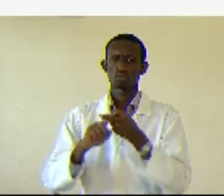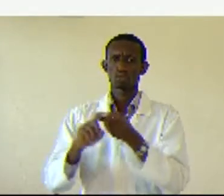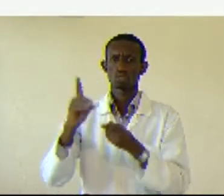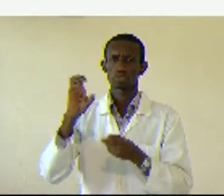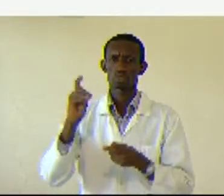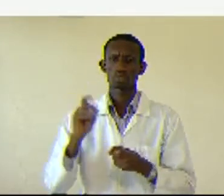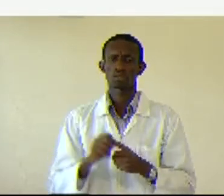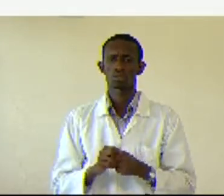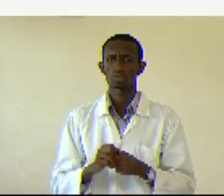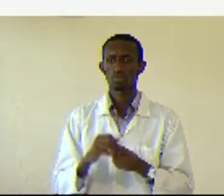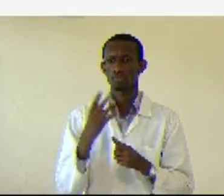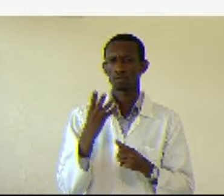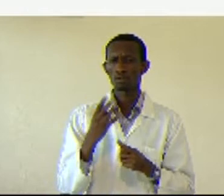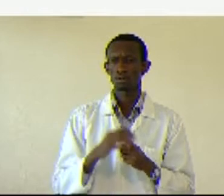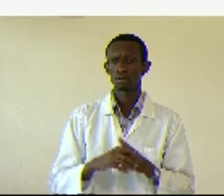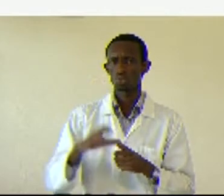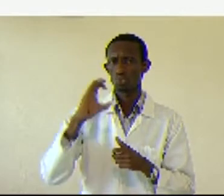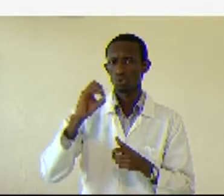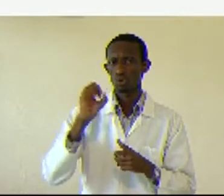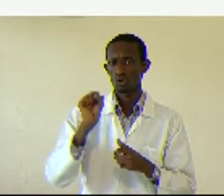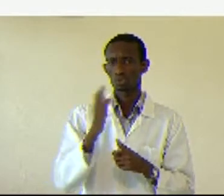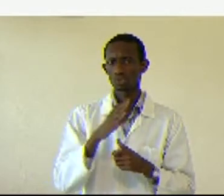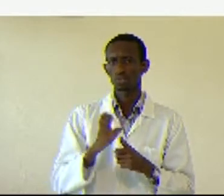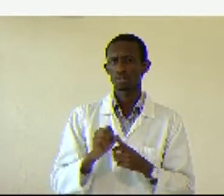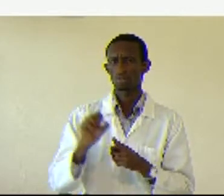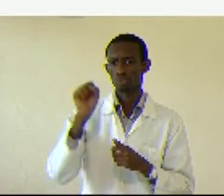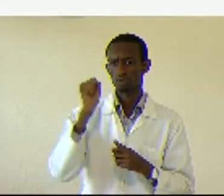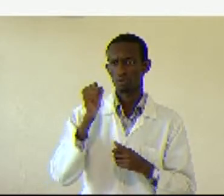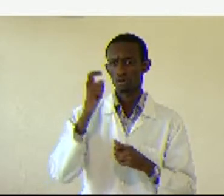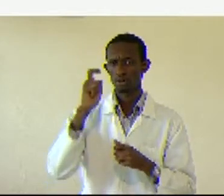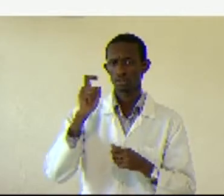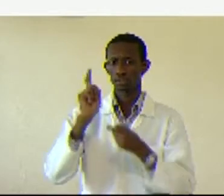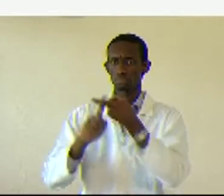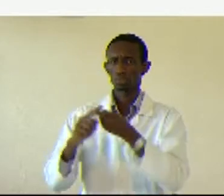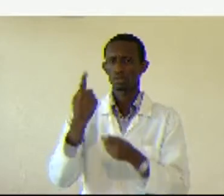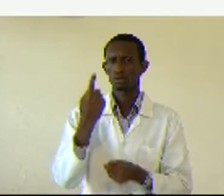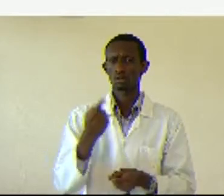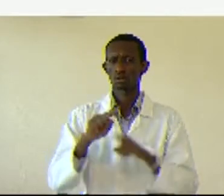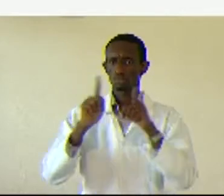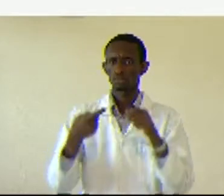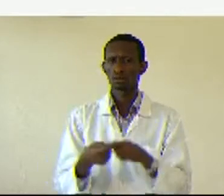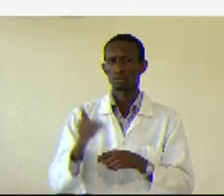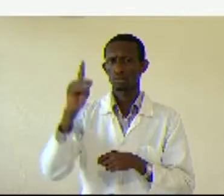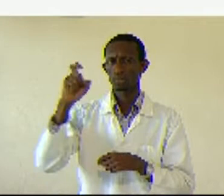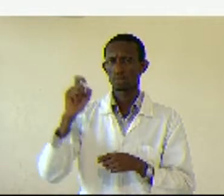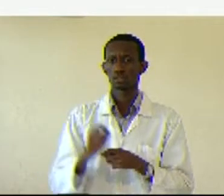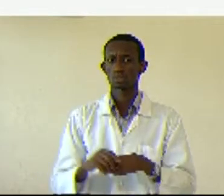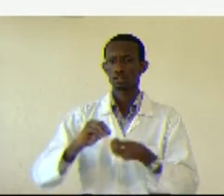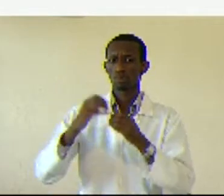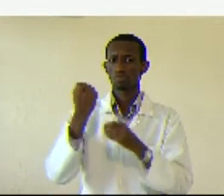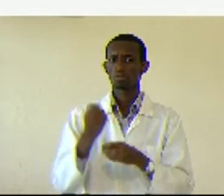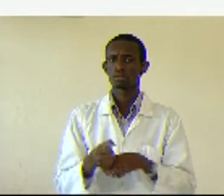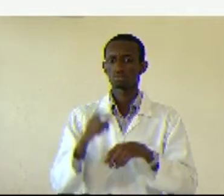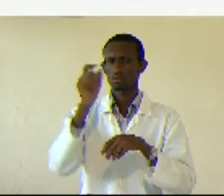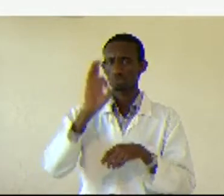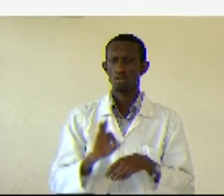dx. 4, cosec squared of sine of 5x plus 1 dx. Then number 5,